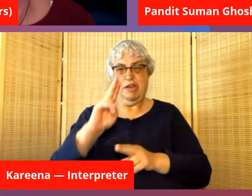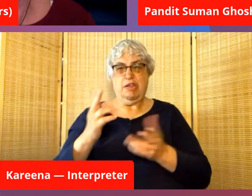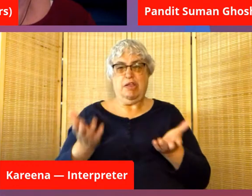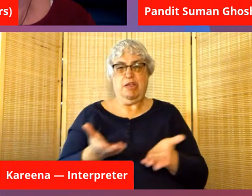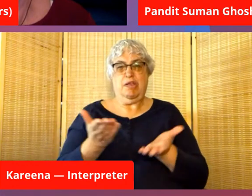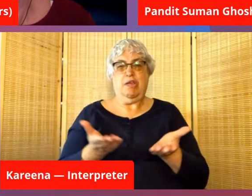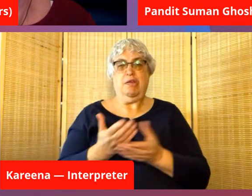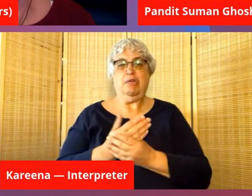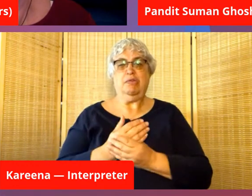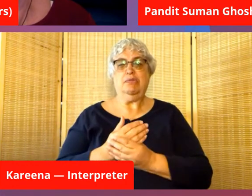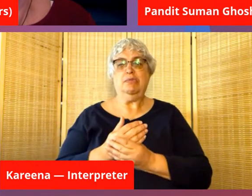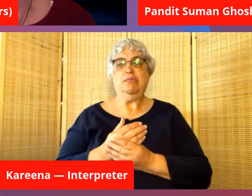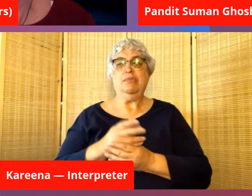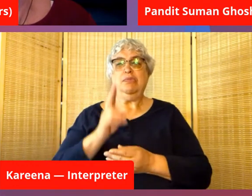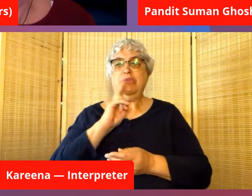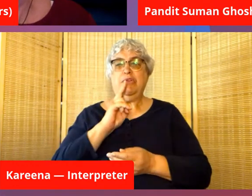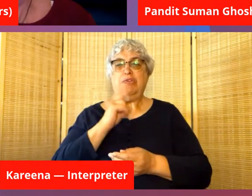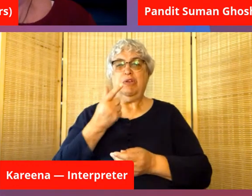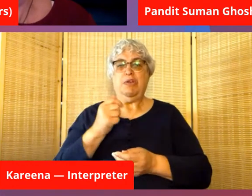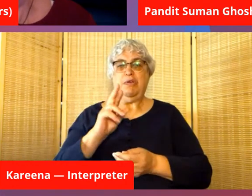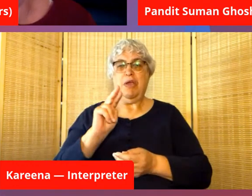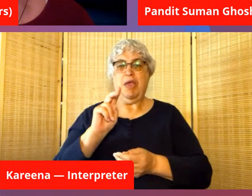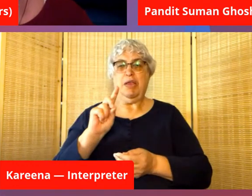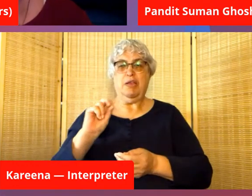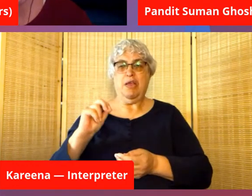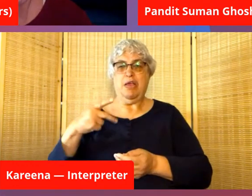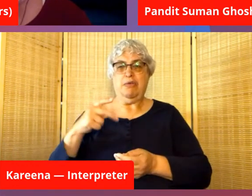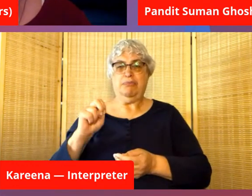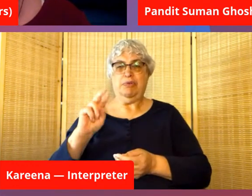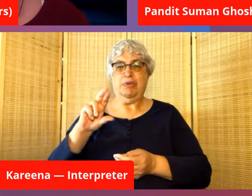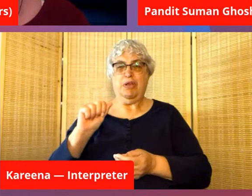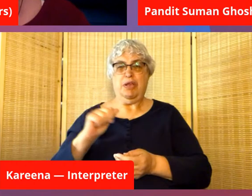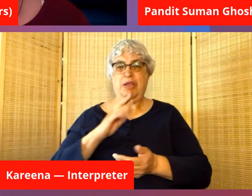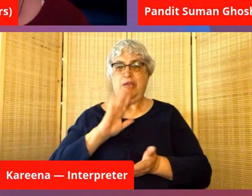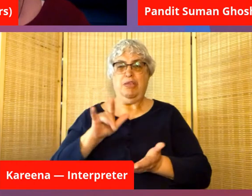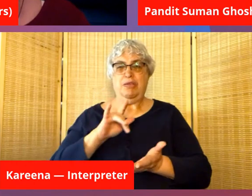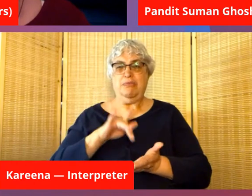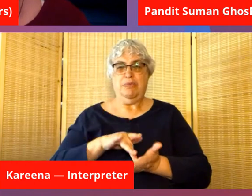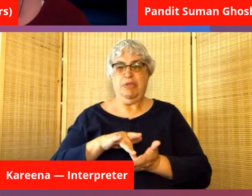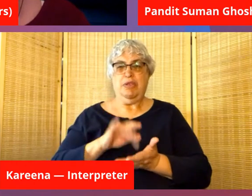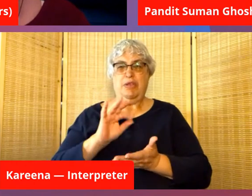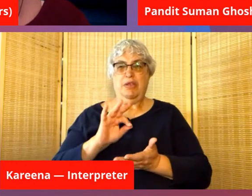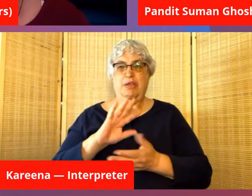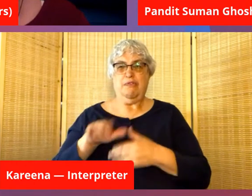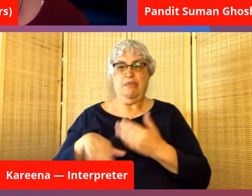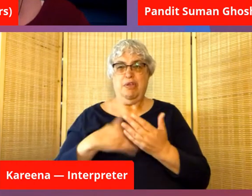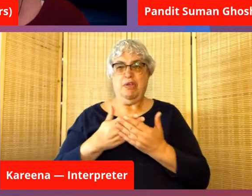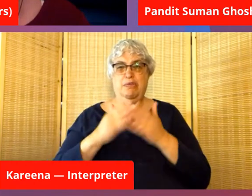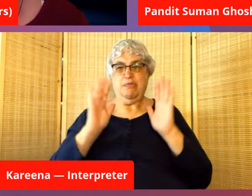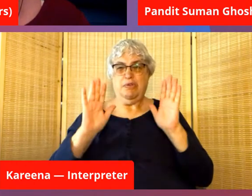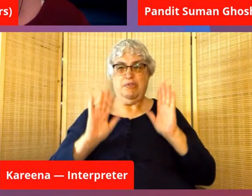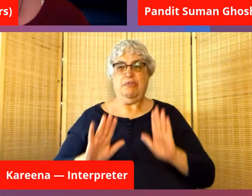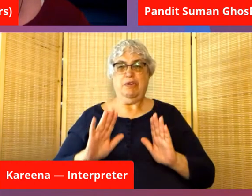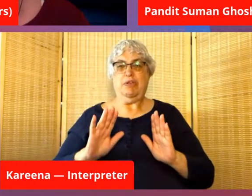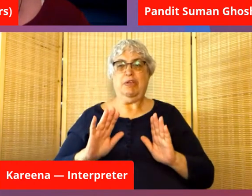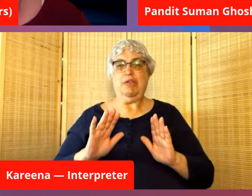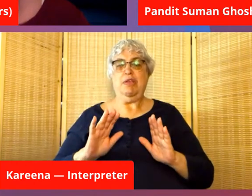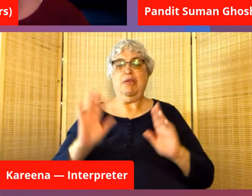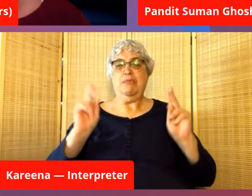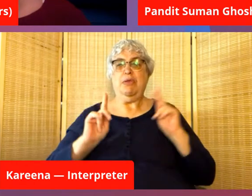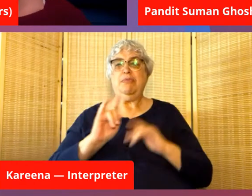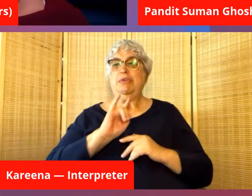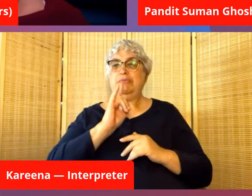always at the Houston Grand Opera. And today, in the middle of all wonderful, distinguished